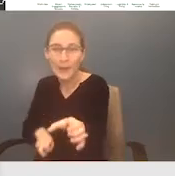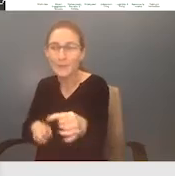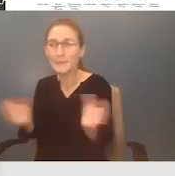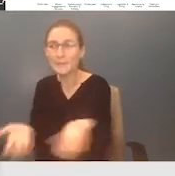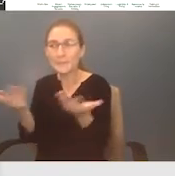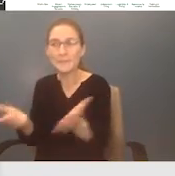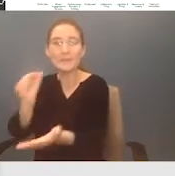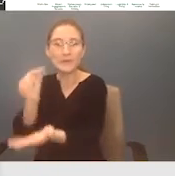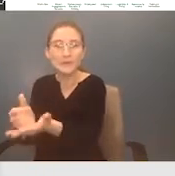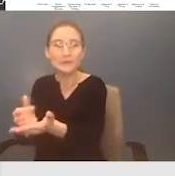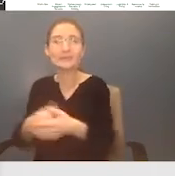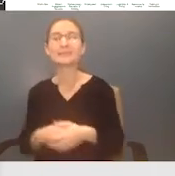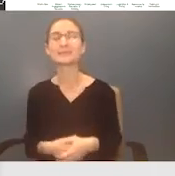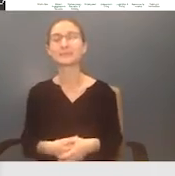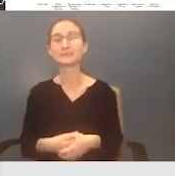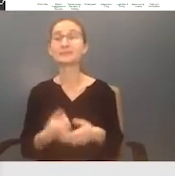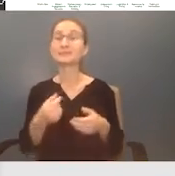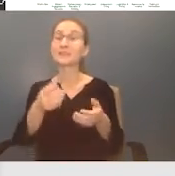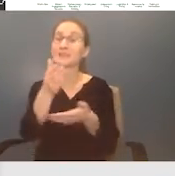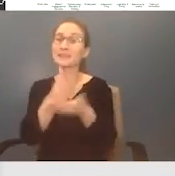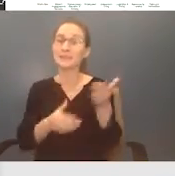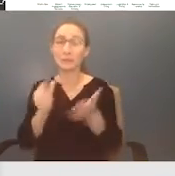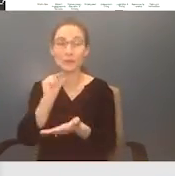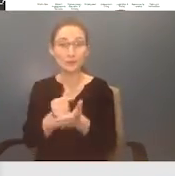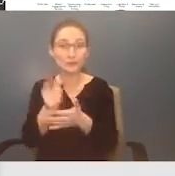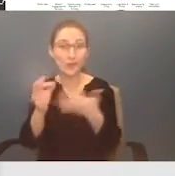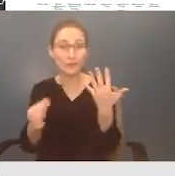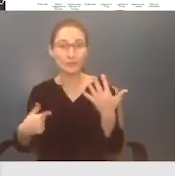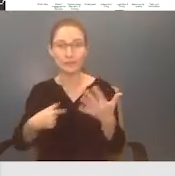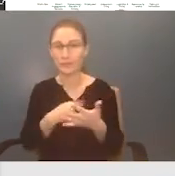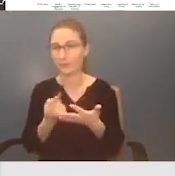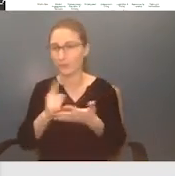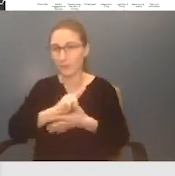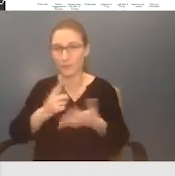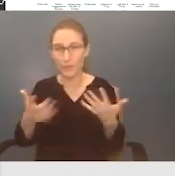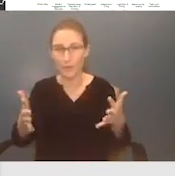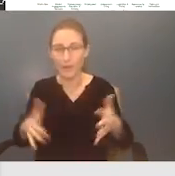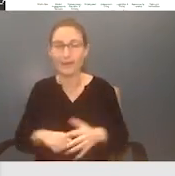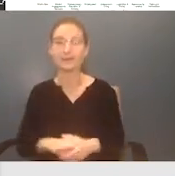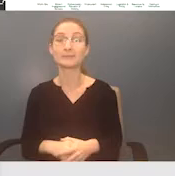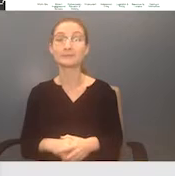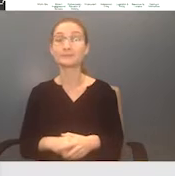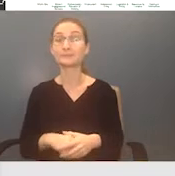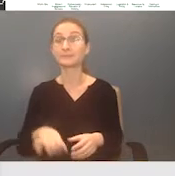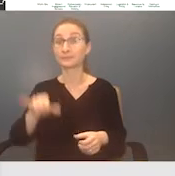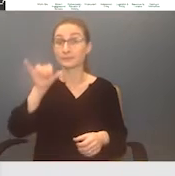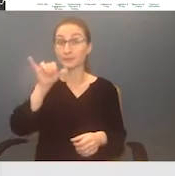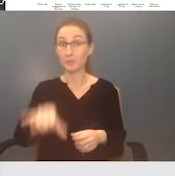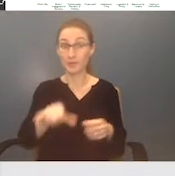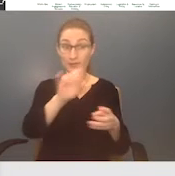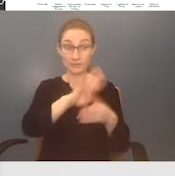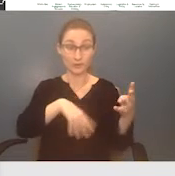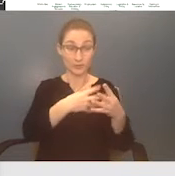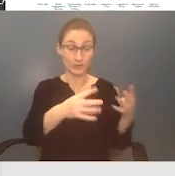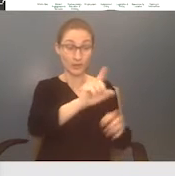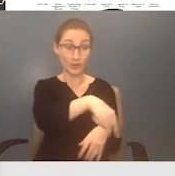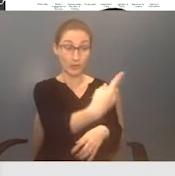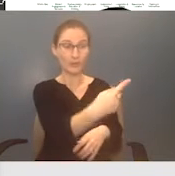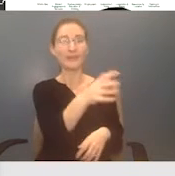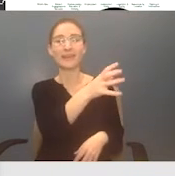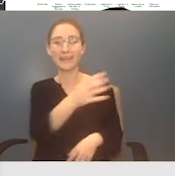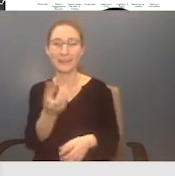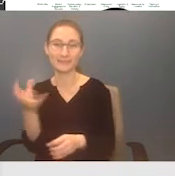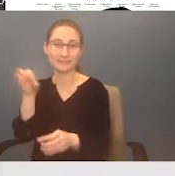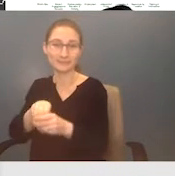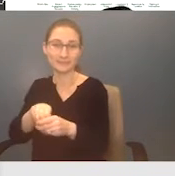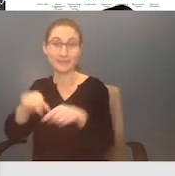diploma options or graduation options that we already went over. So we have that as a standalone document and also within the roadmap.